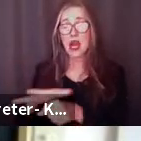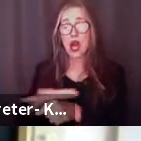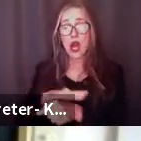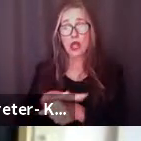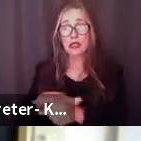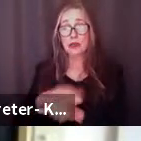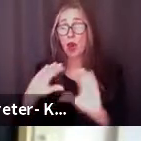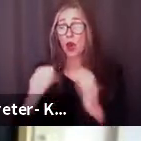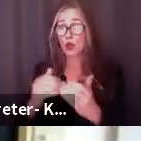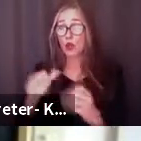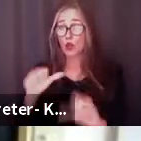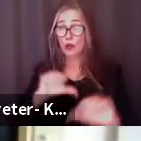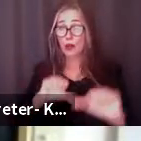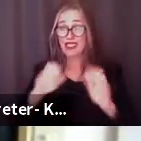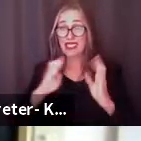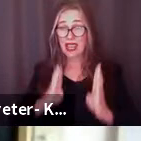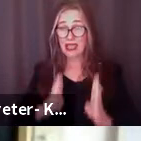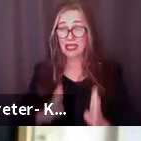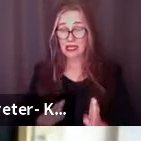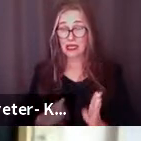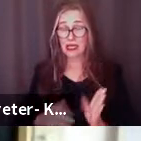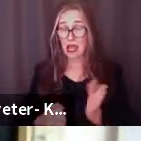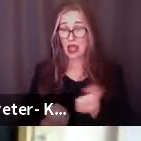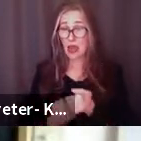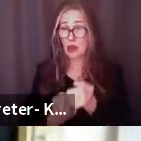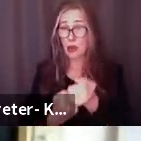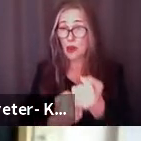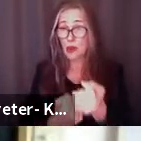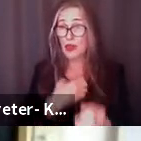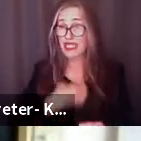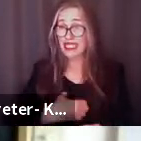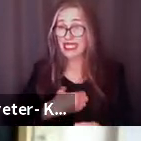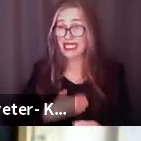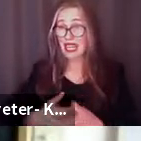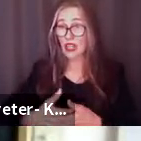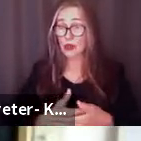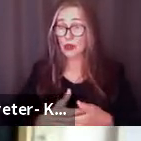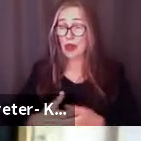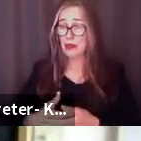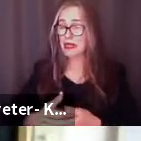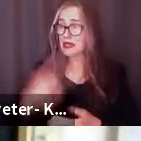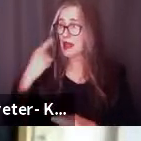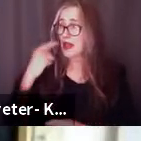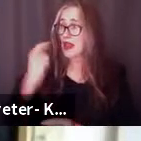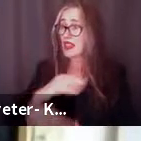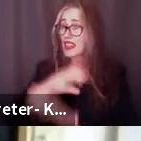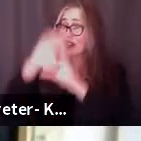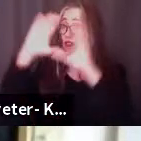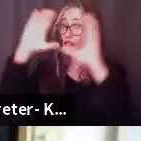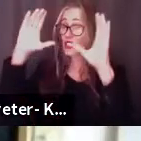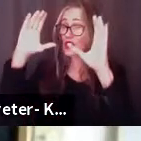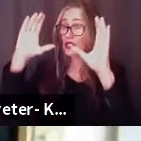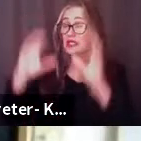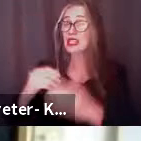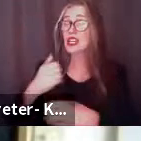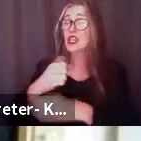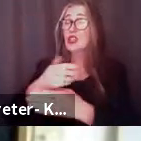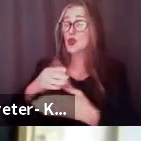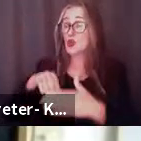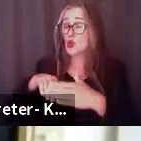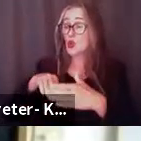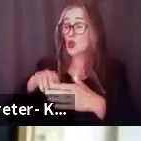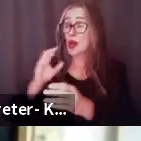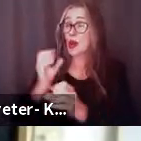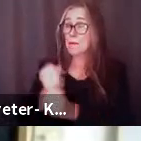promoting prospective so-called designer babies and their vision of breeding better babies